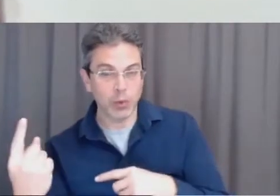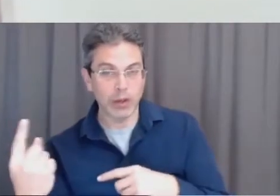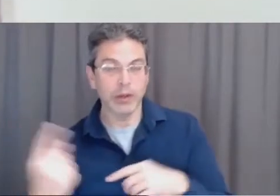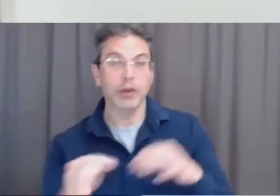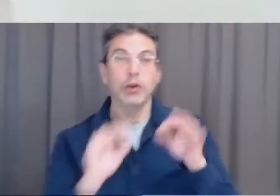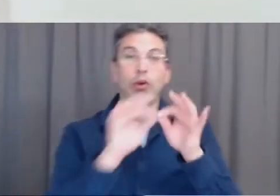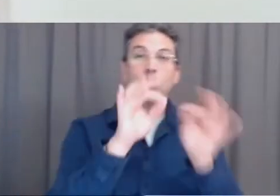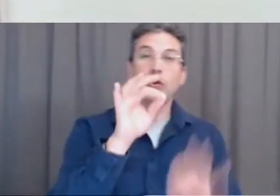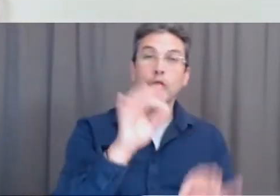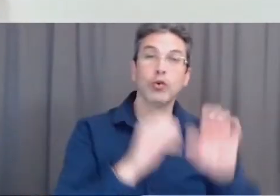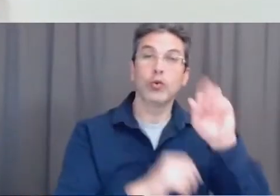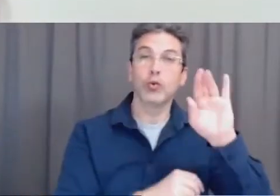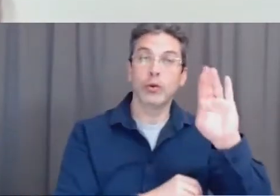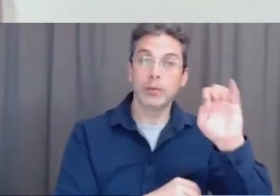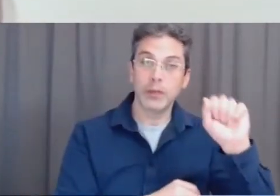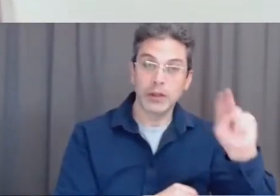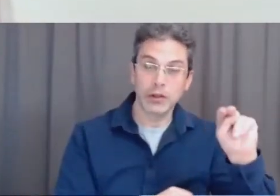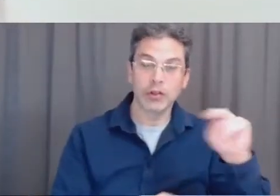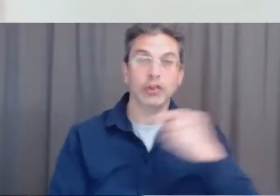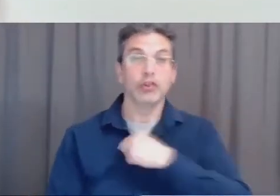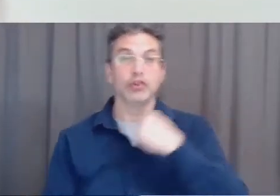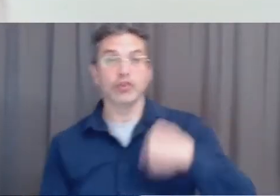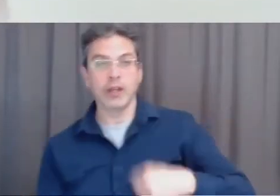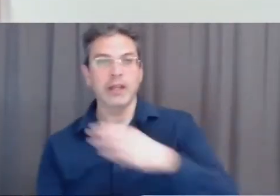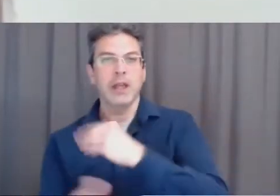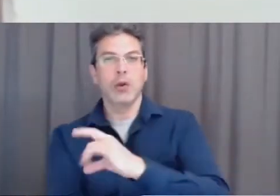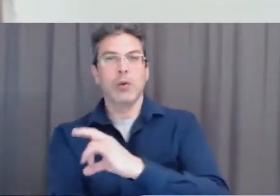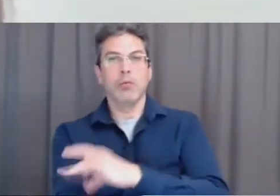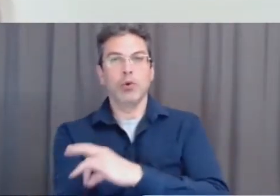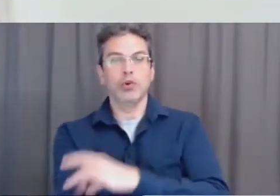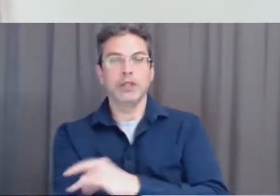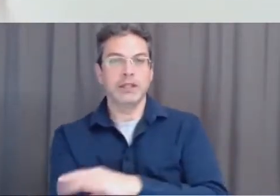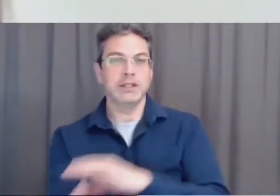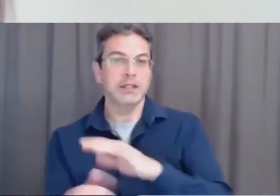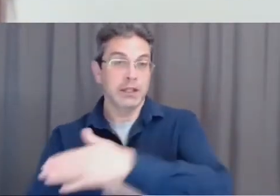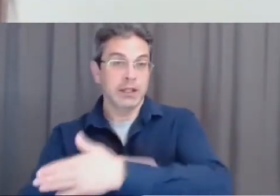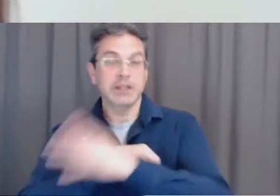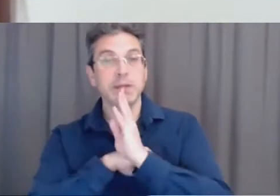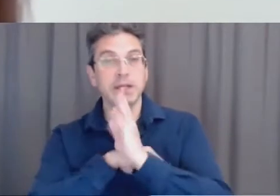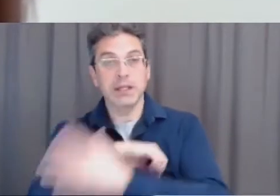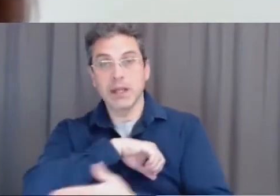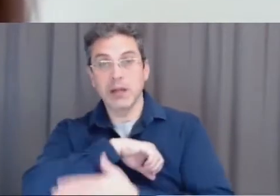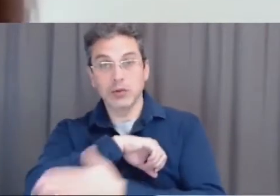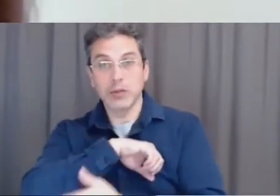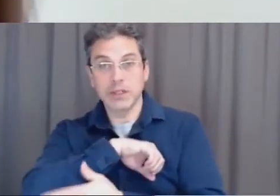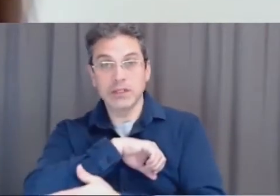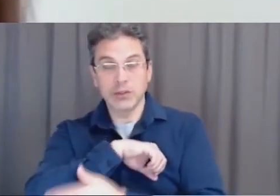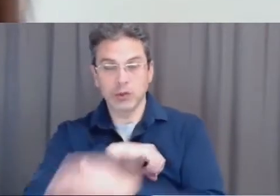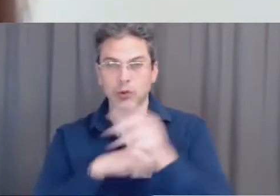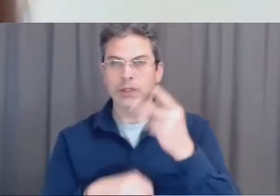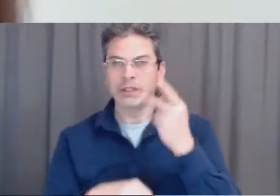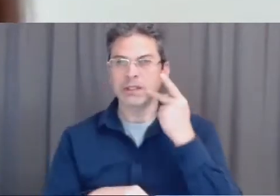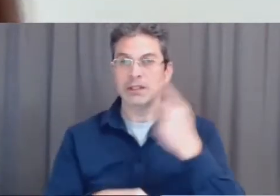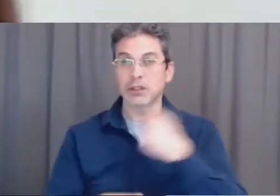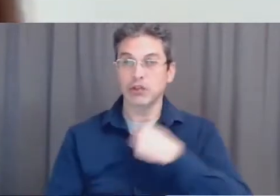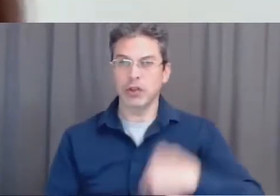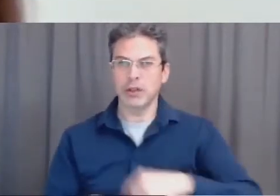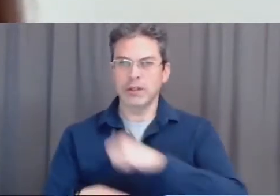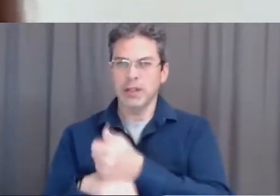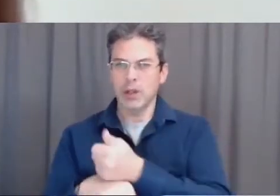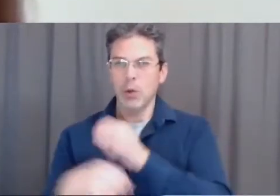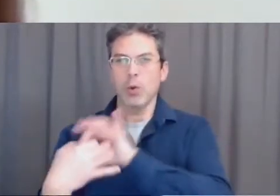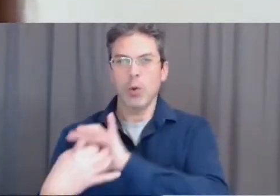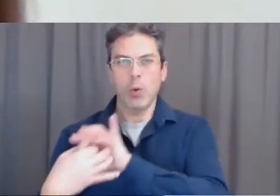Portuguese speaking countries. Basically, if you look at most of the developing world, China has established these cooperation forums. And